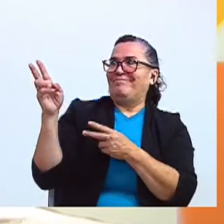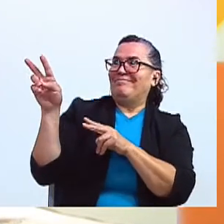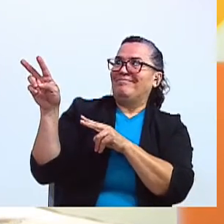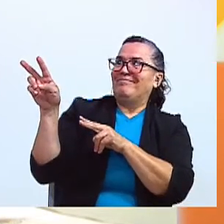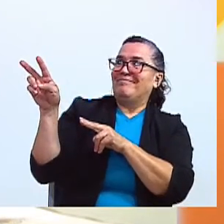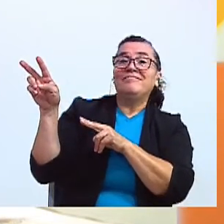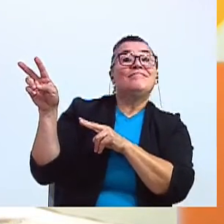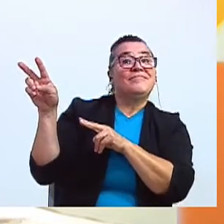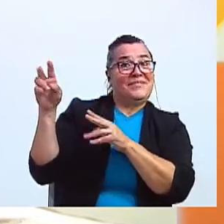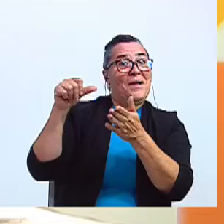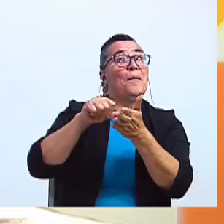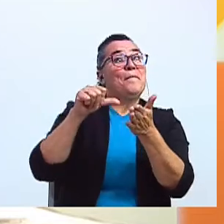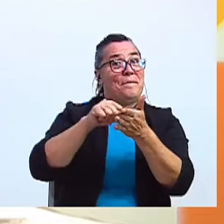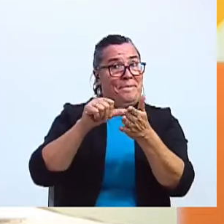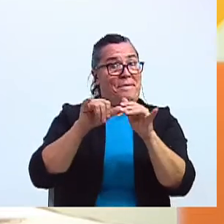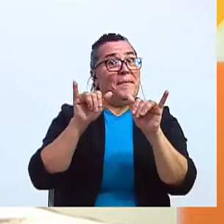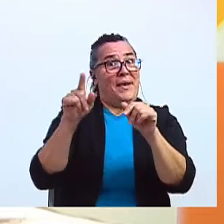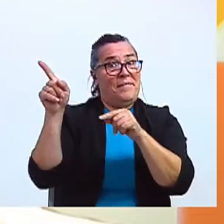a sheet of paper,